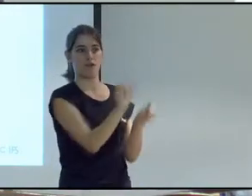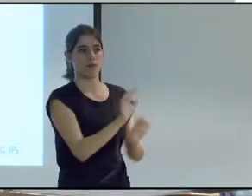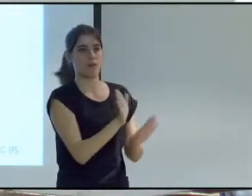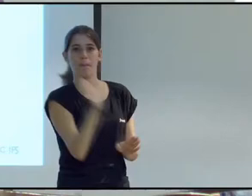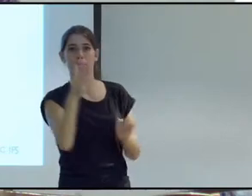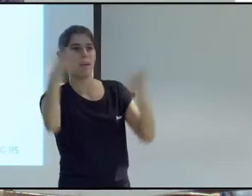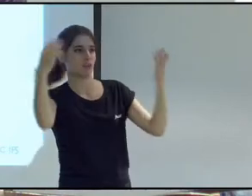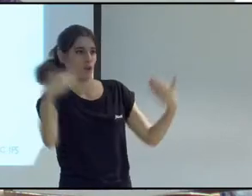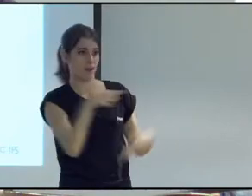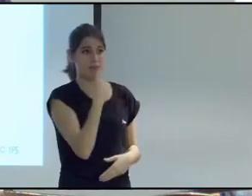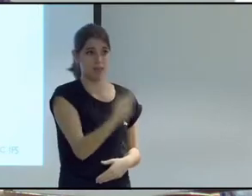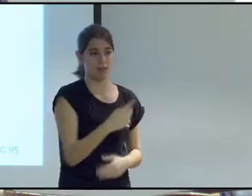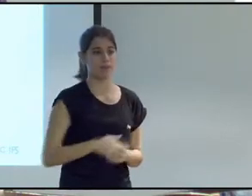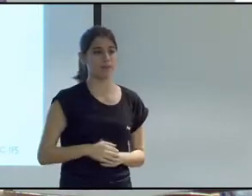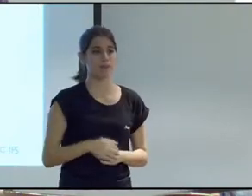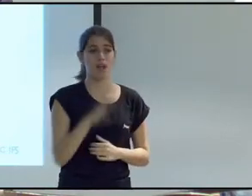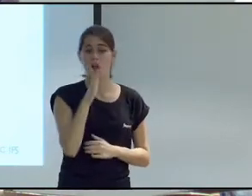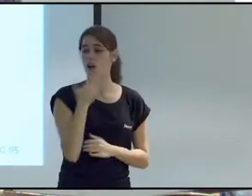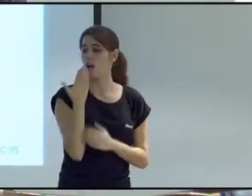remember.